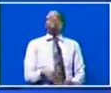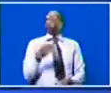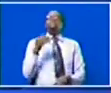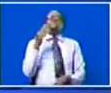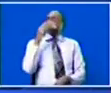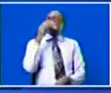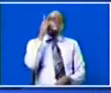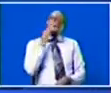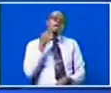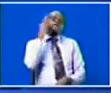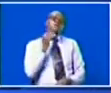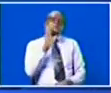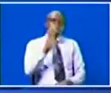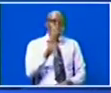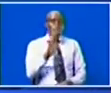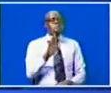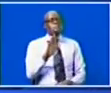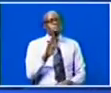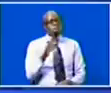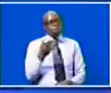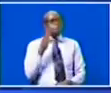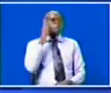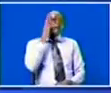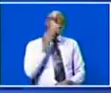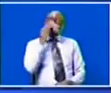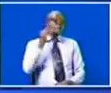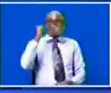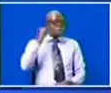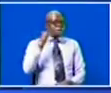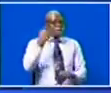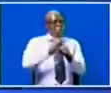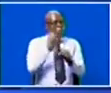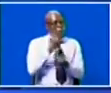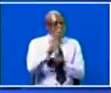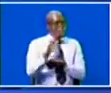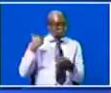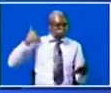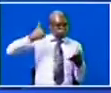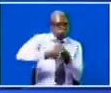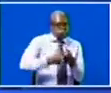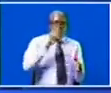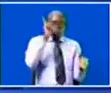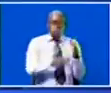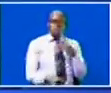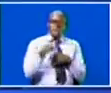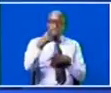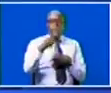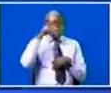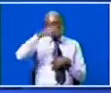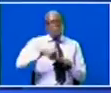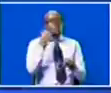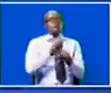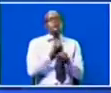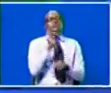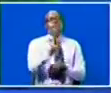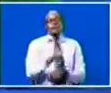experience, and because of the experience in their political career, mm-hmm. I believe that what they said, they are committed to do. Mm-hmm. Yes.